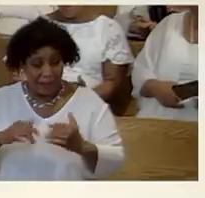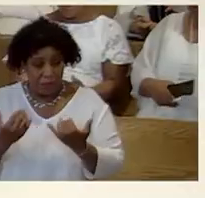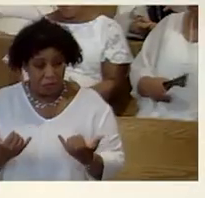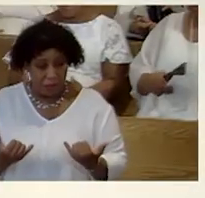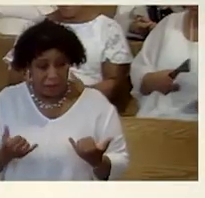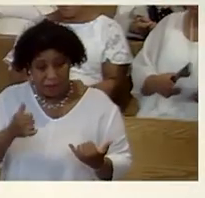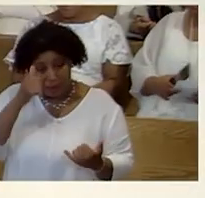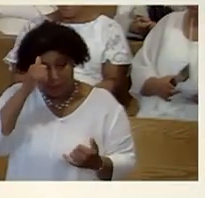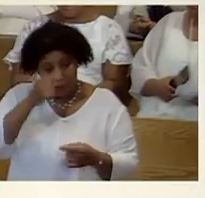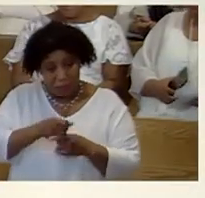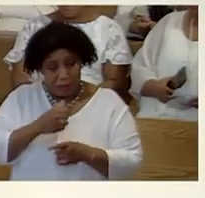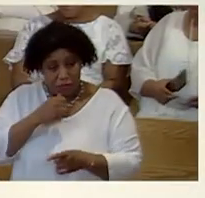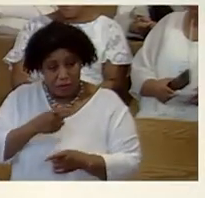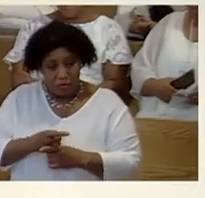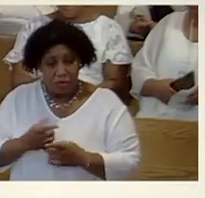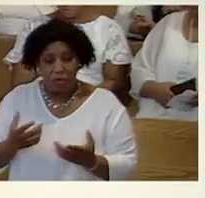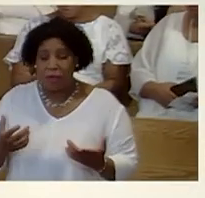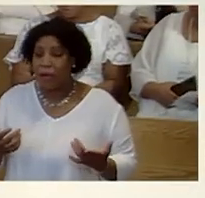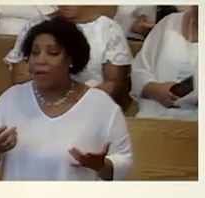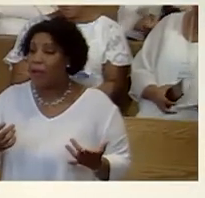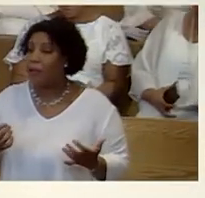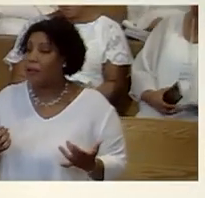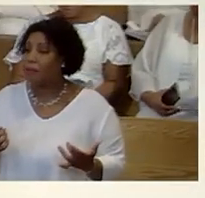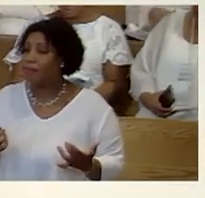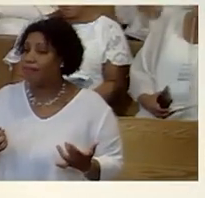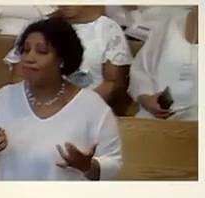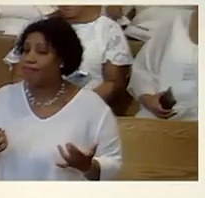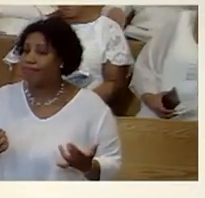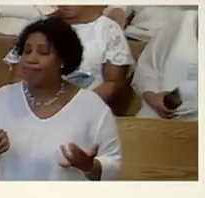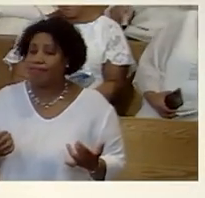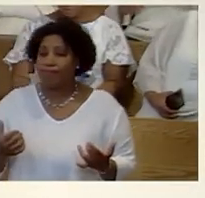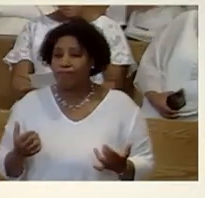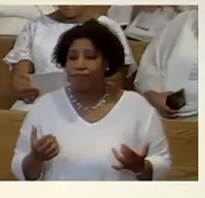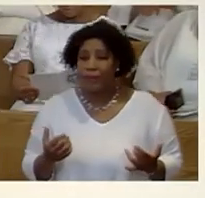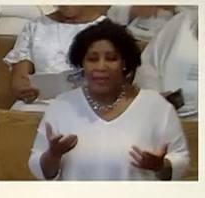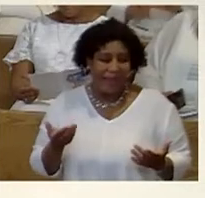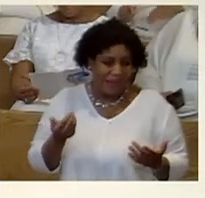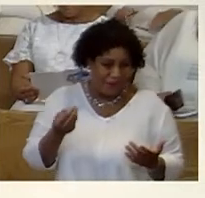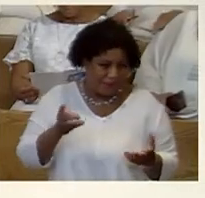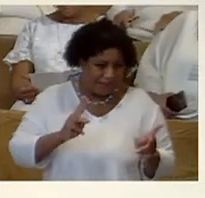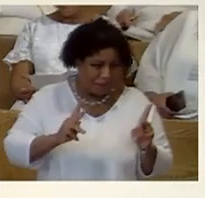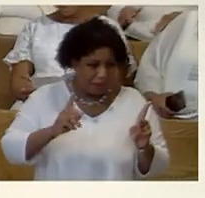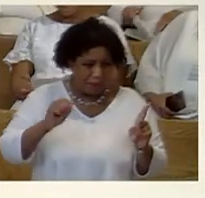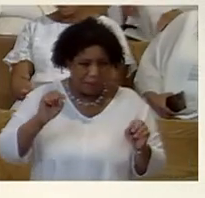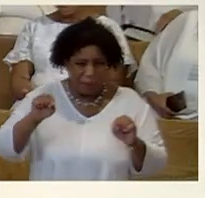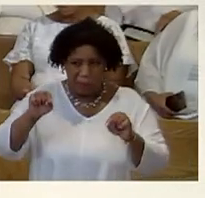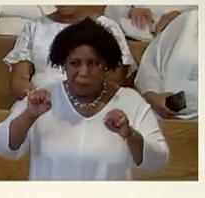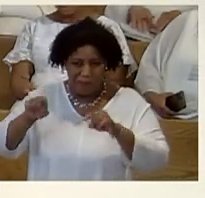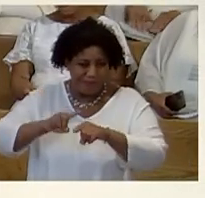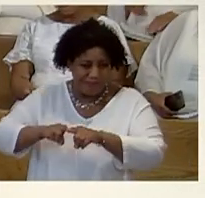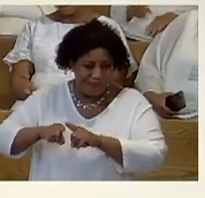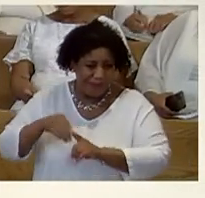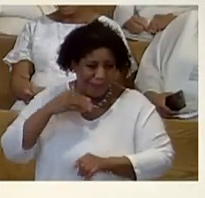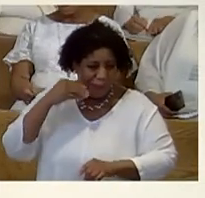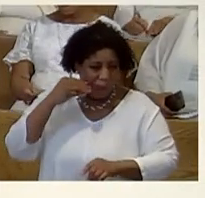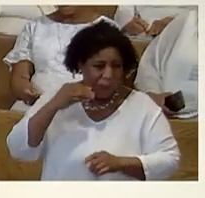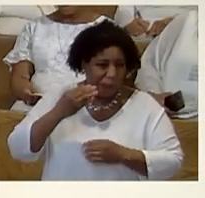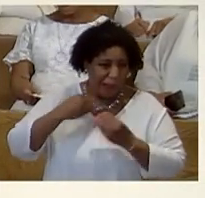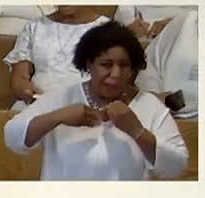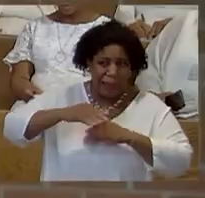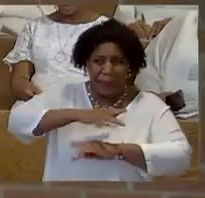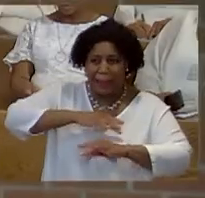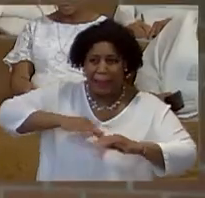my brother and my sister, we are gathered. I know many of y'all might be going to each other's home to eat and